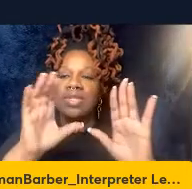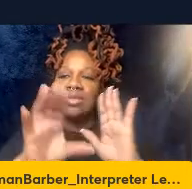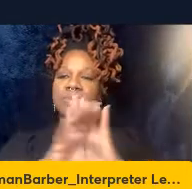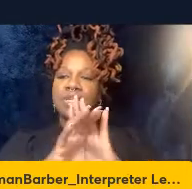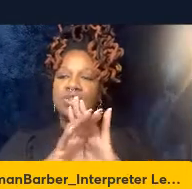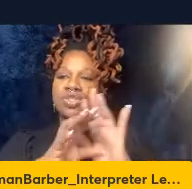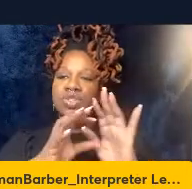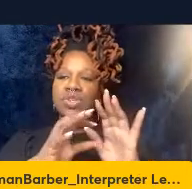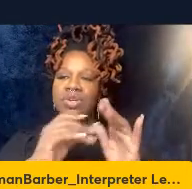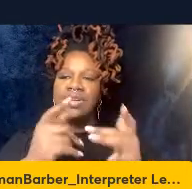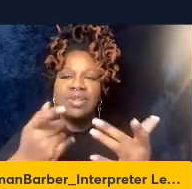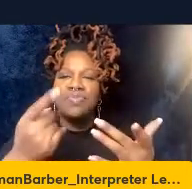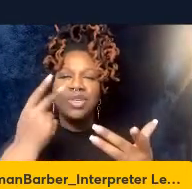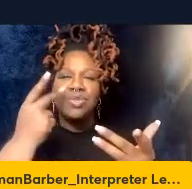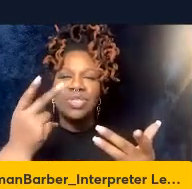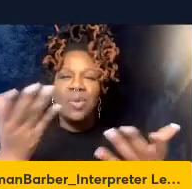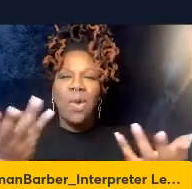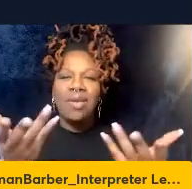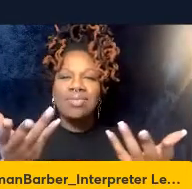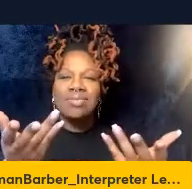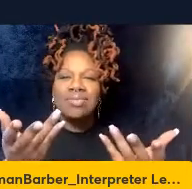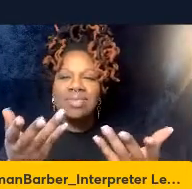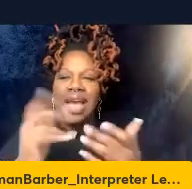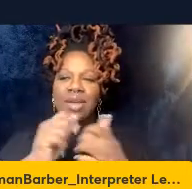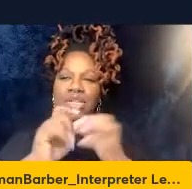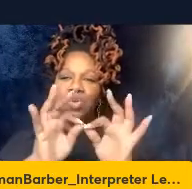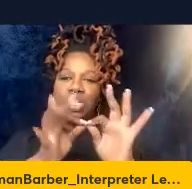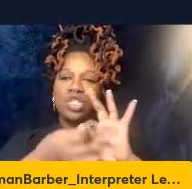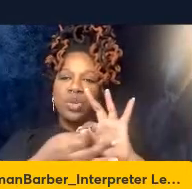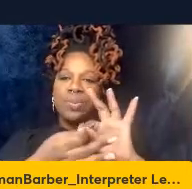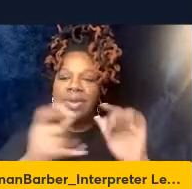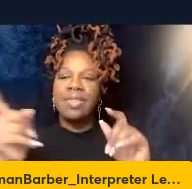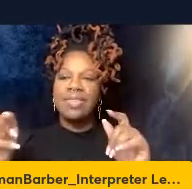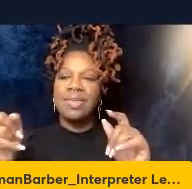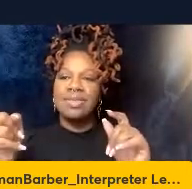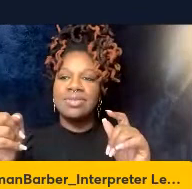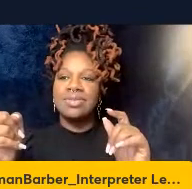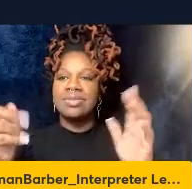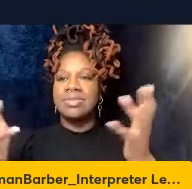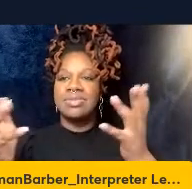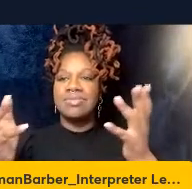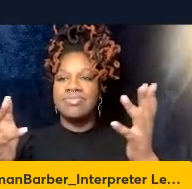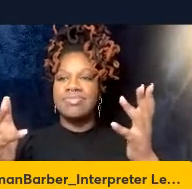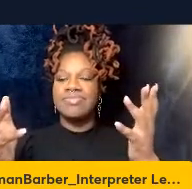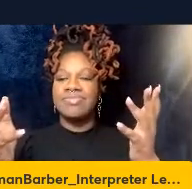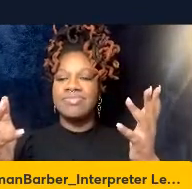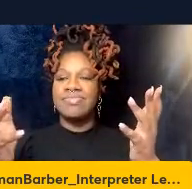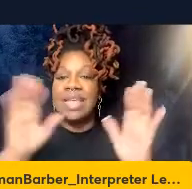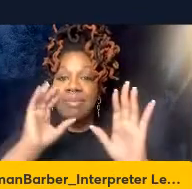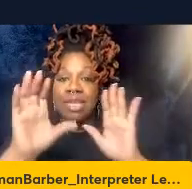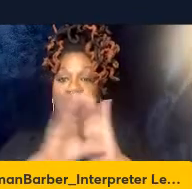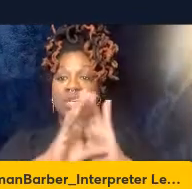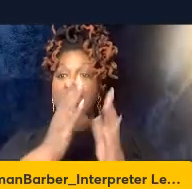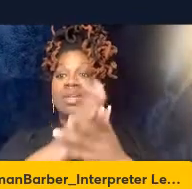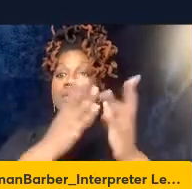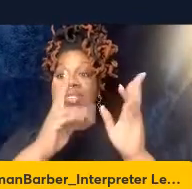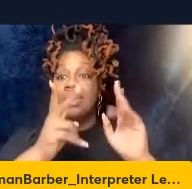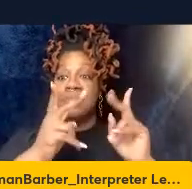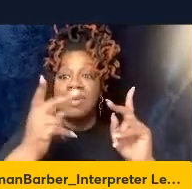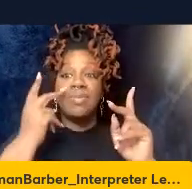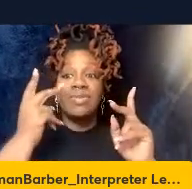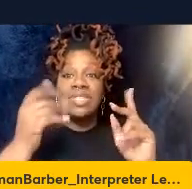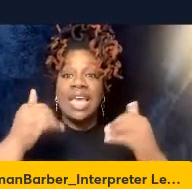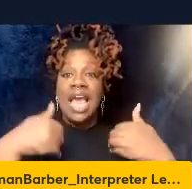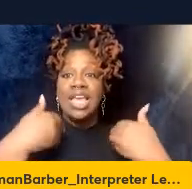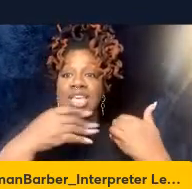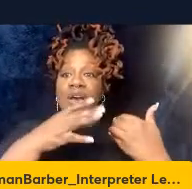what people see and how do they interpret this particular image. And while some people may see a young